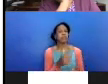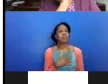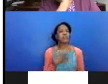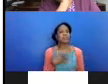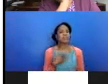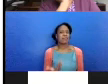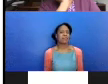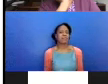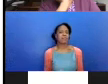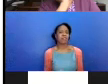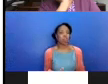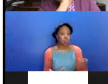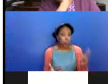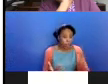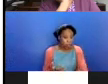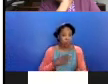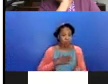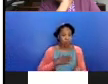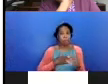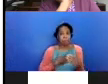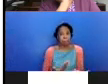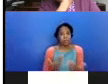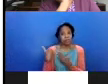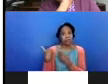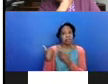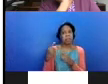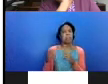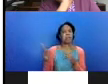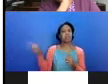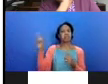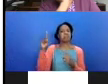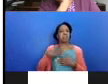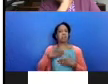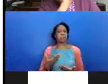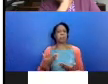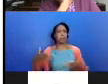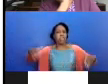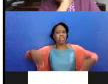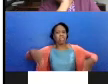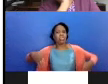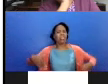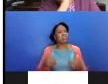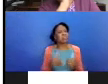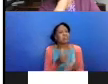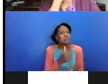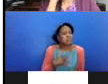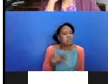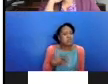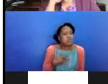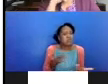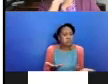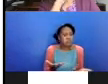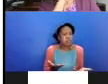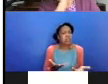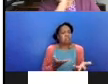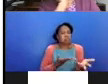so those become important conversations so the guys can talk about the ways in which they've been harmed or abused or whatever else,